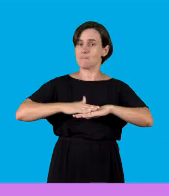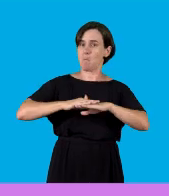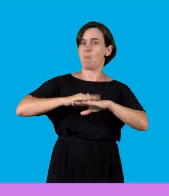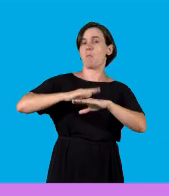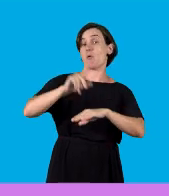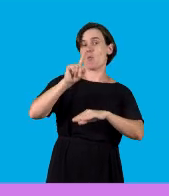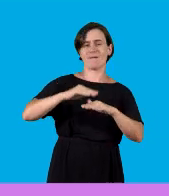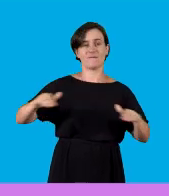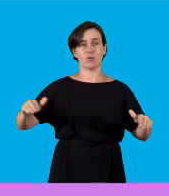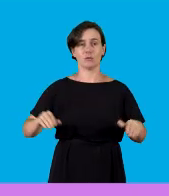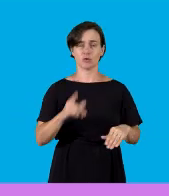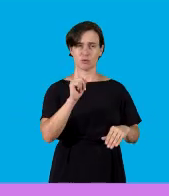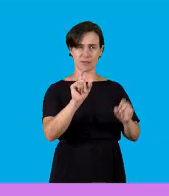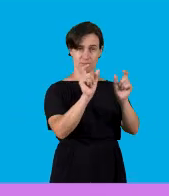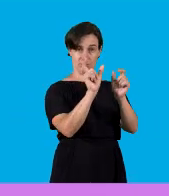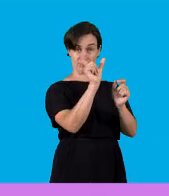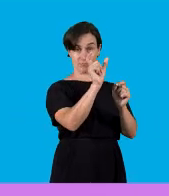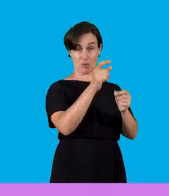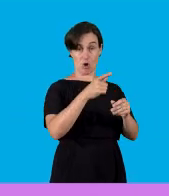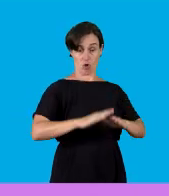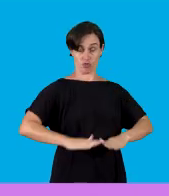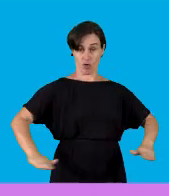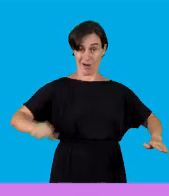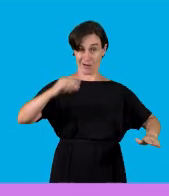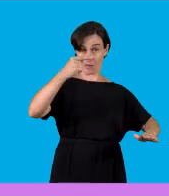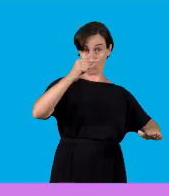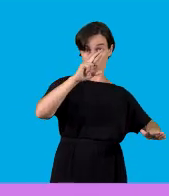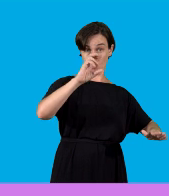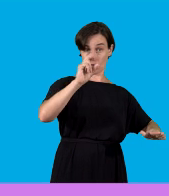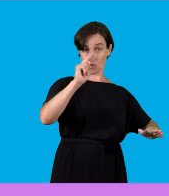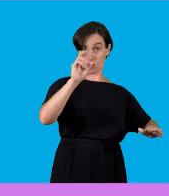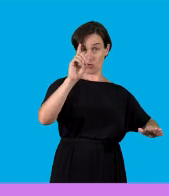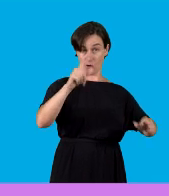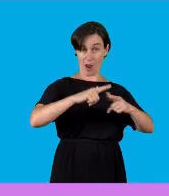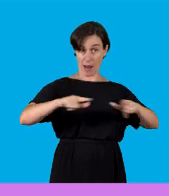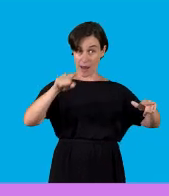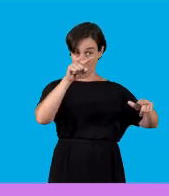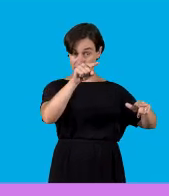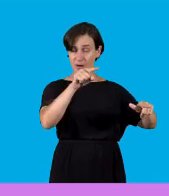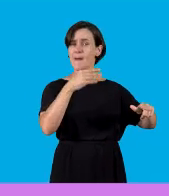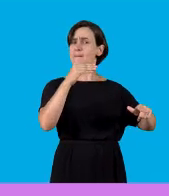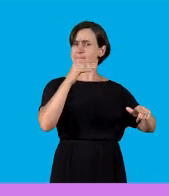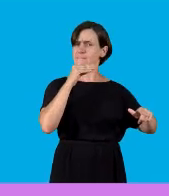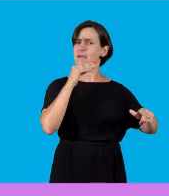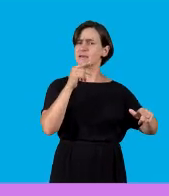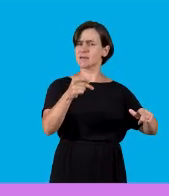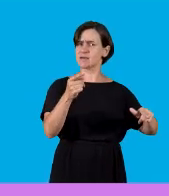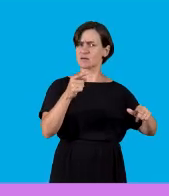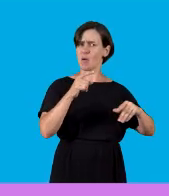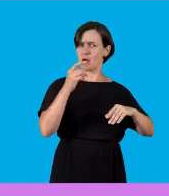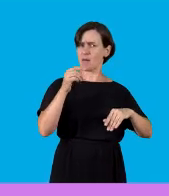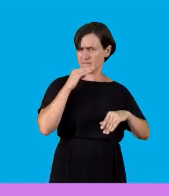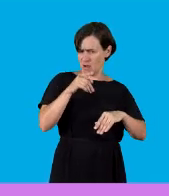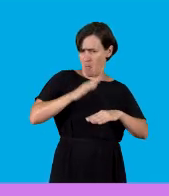ground level, yes, it indicates that there is another level apart from the ground one. But they want a sign, not a word.